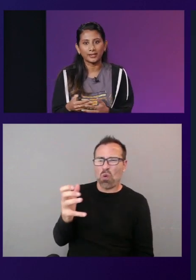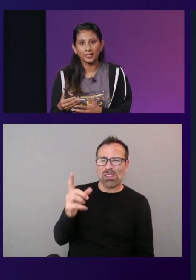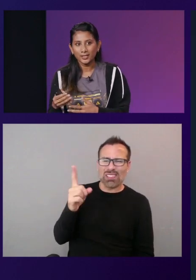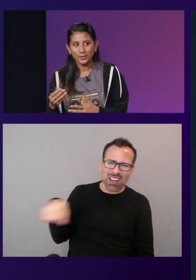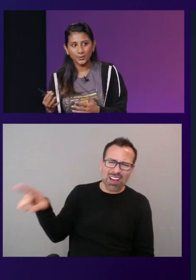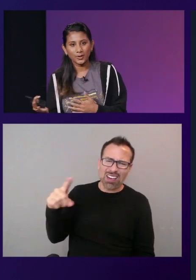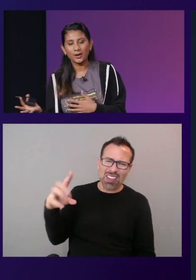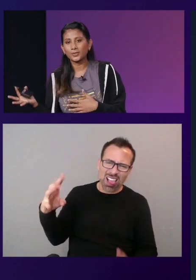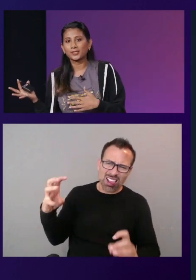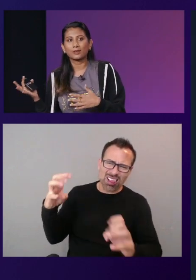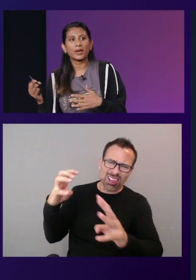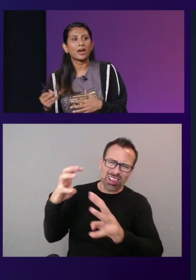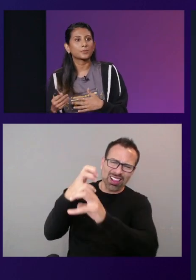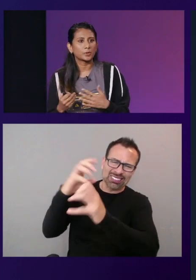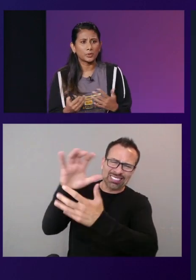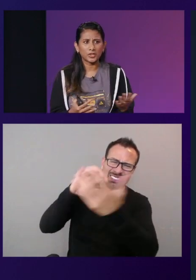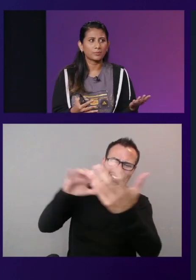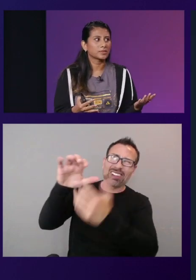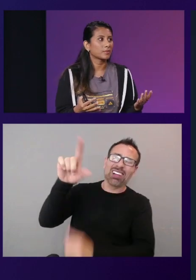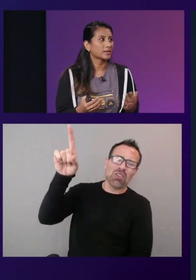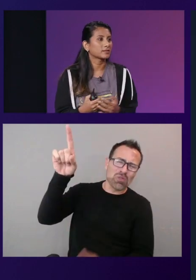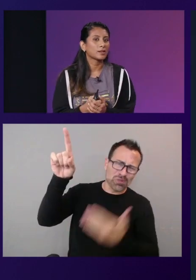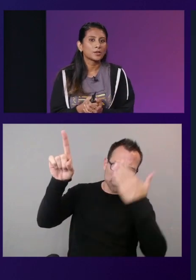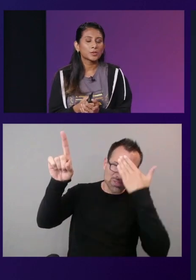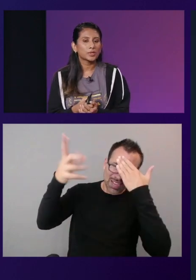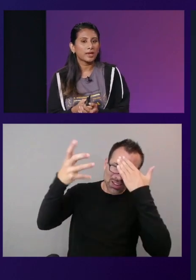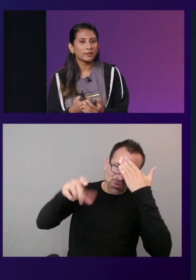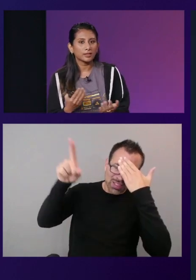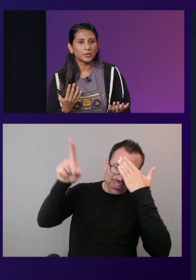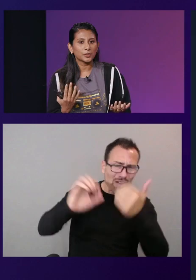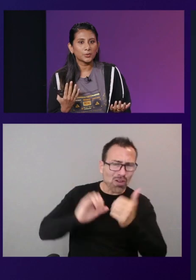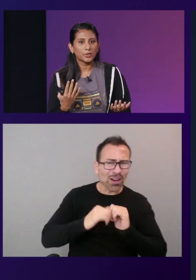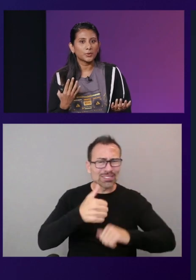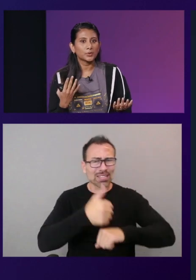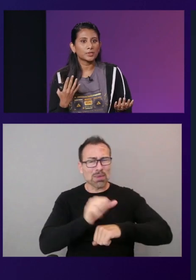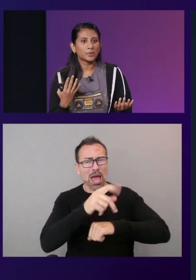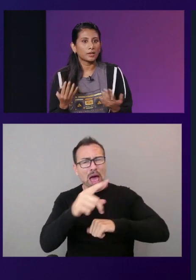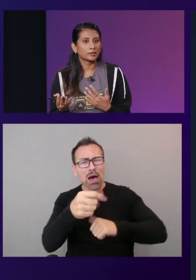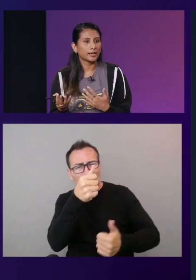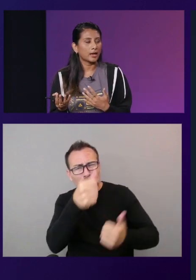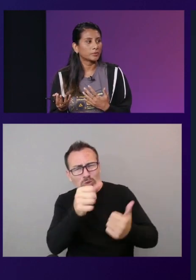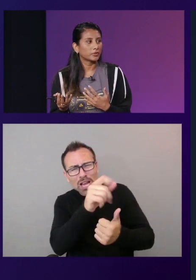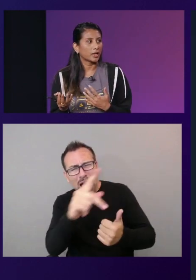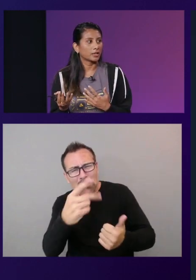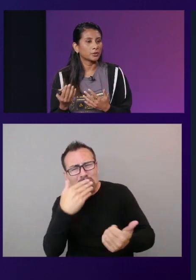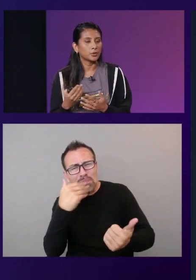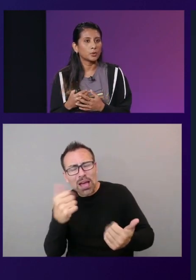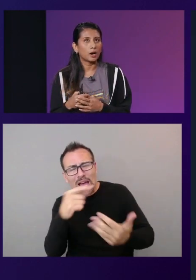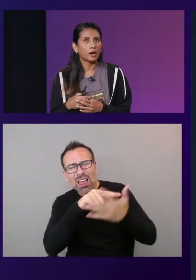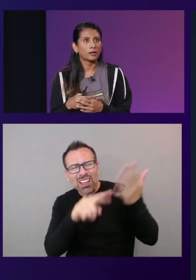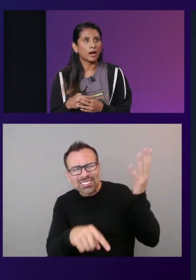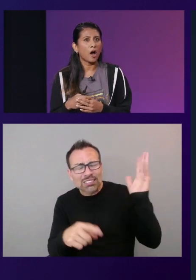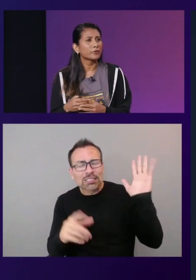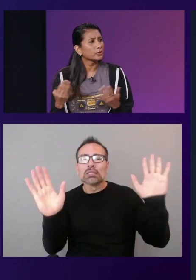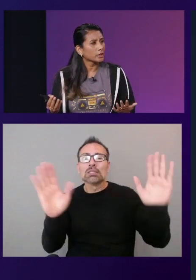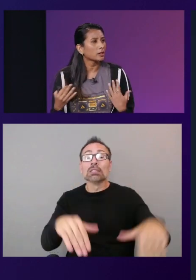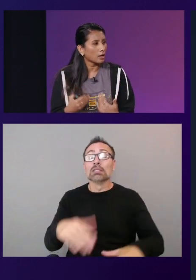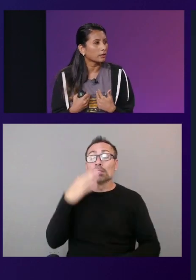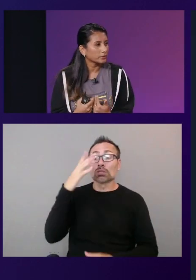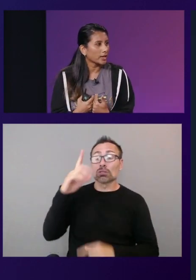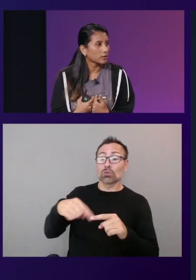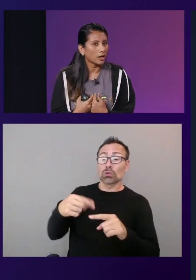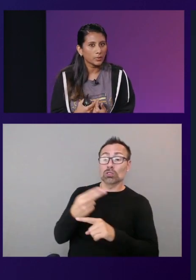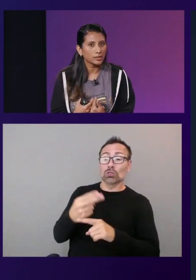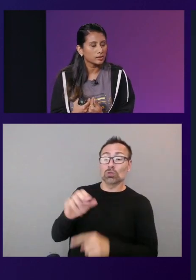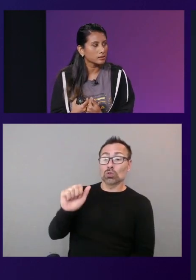or how to set up apps or which app is the best. So with that, when you use a product like Amplify, you are offloading a lot